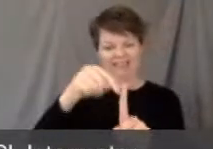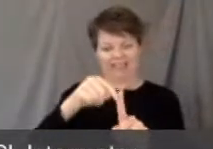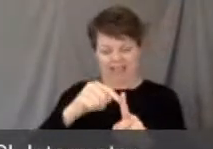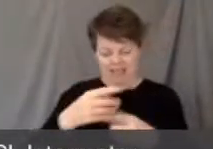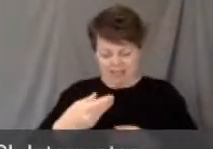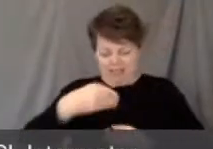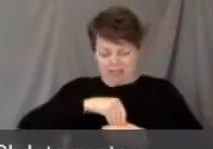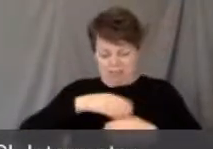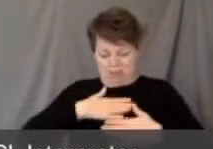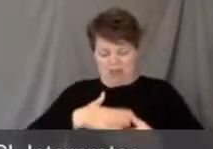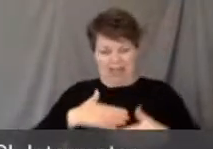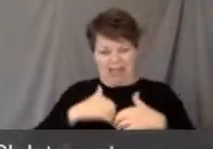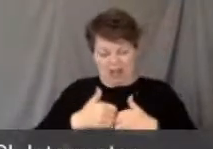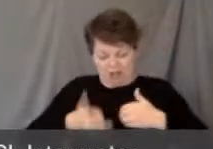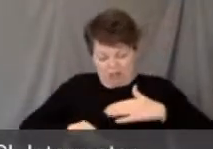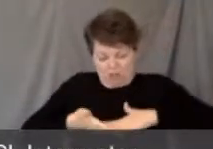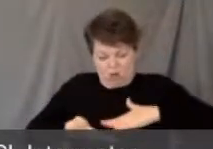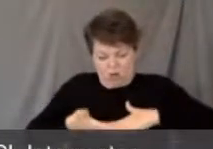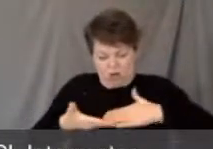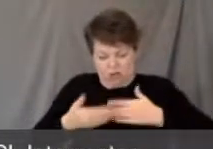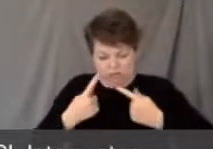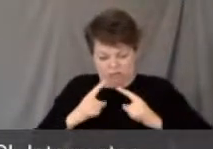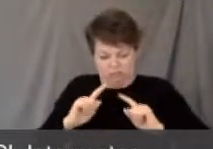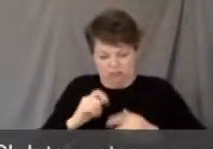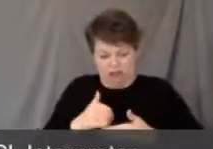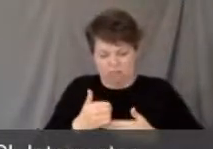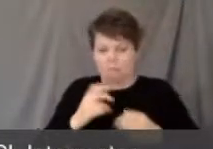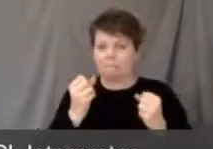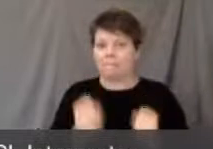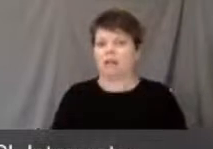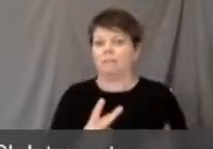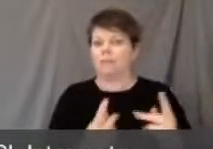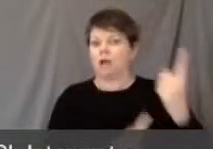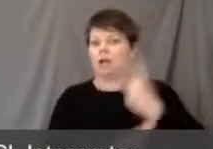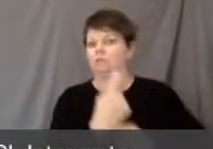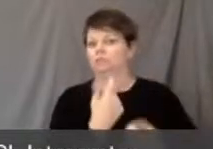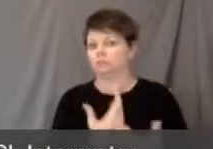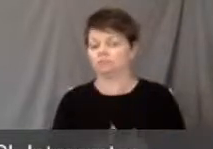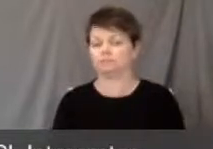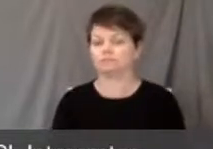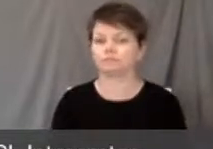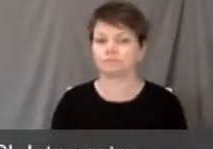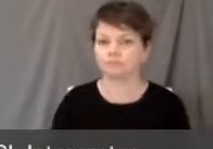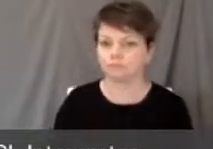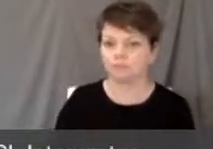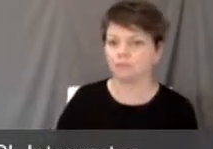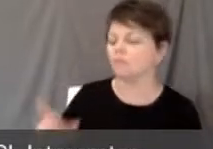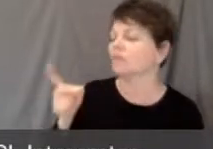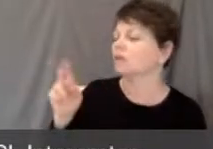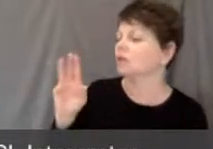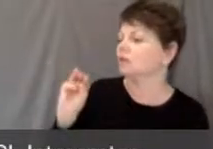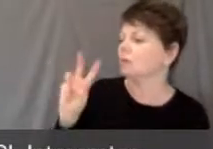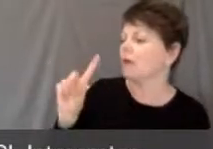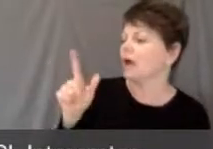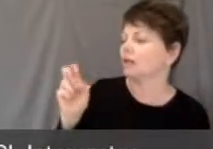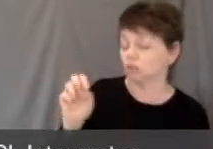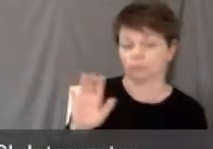coming our way about that. Yeah, this is not necessarily new technology,